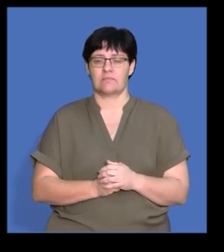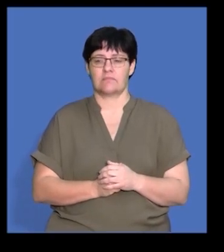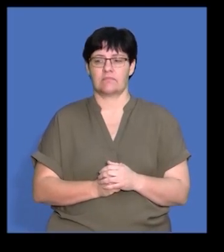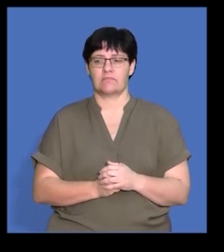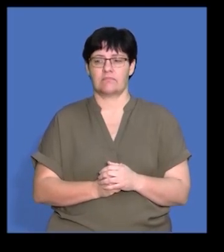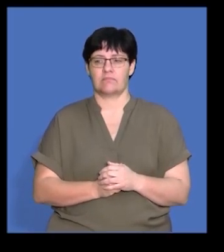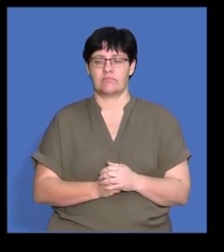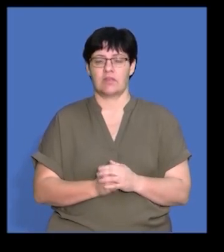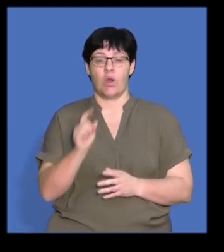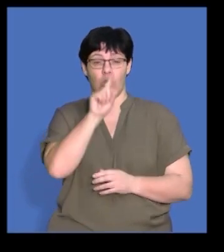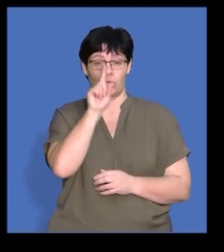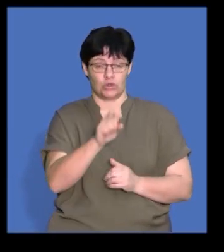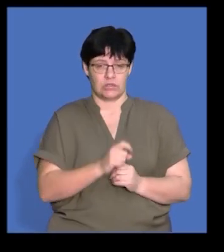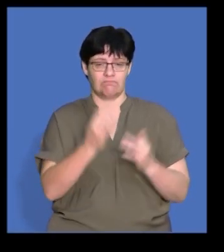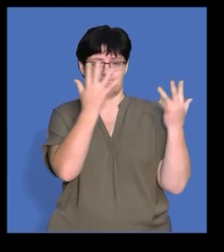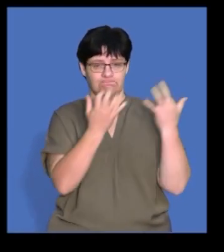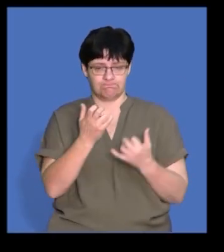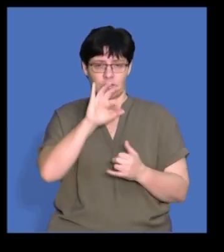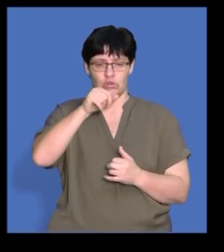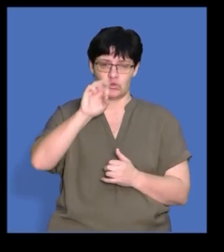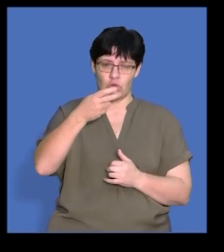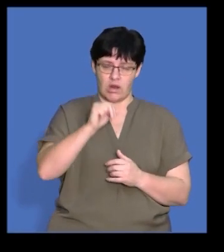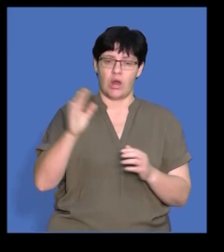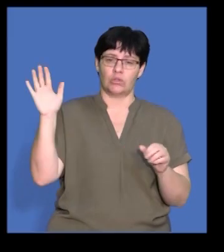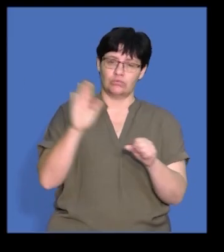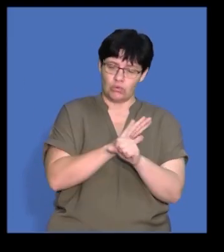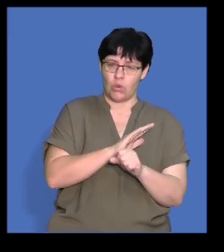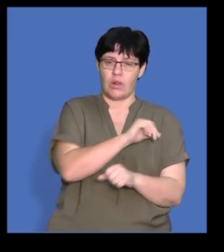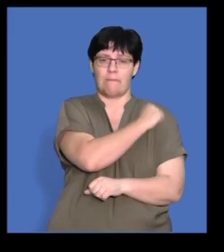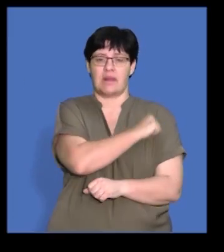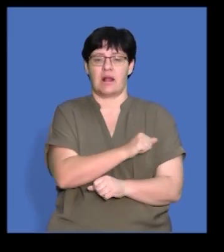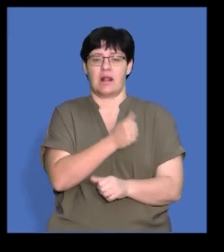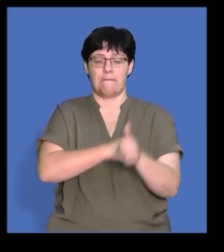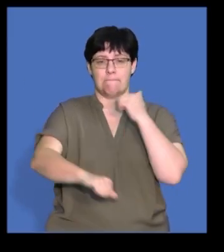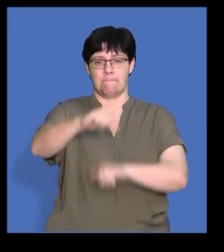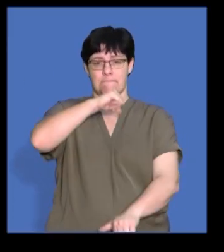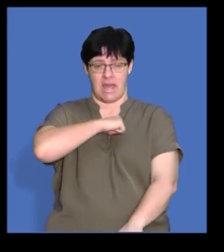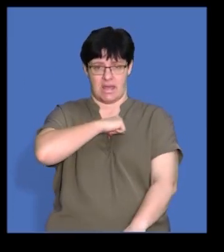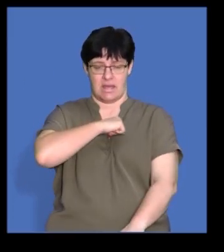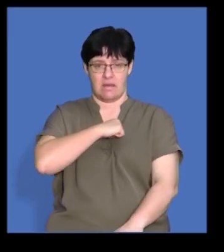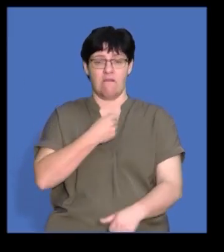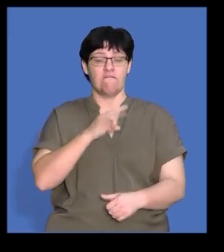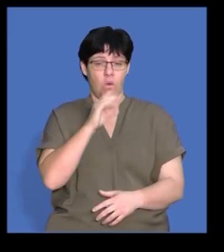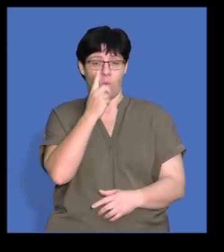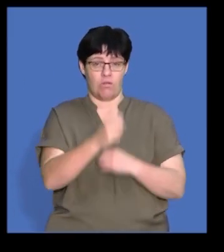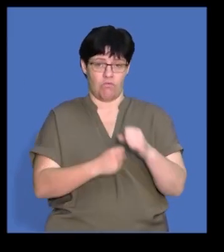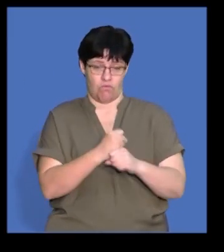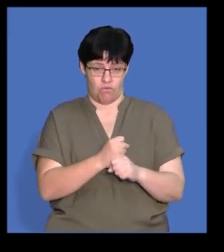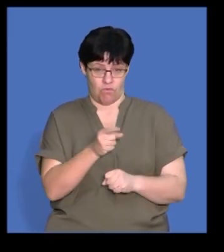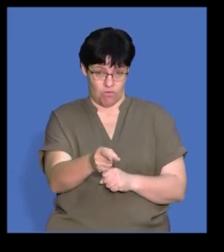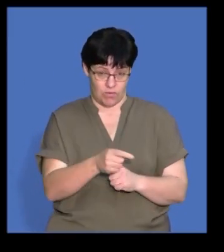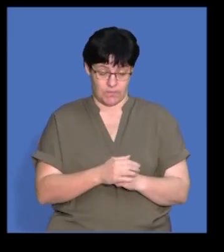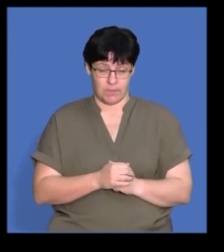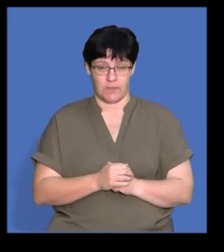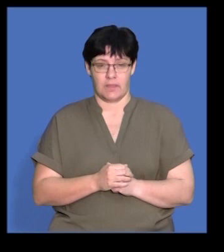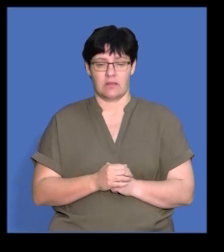our questions. Calculate John's total medical scheme tax rebate for the year. So we're